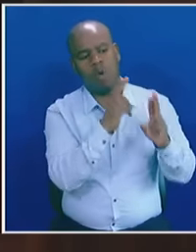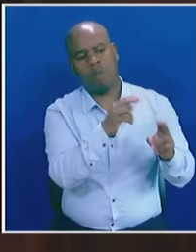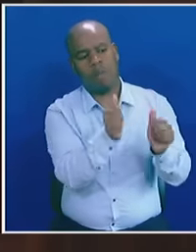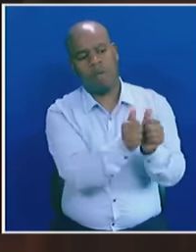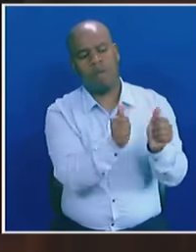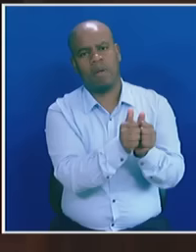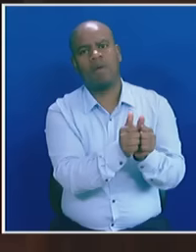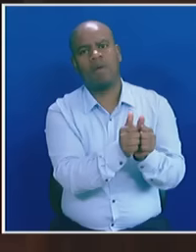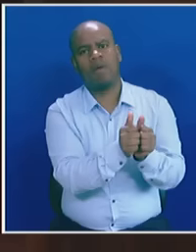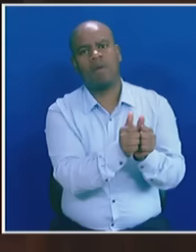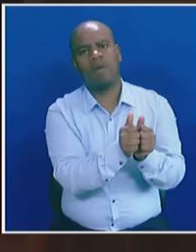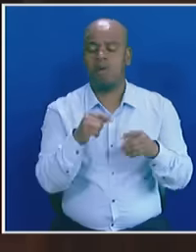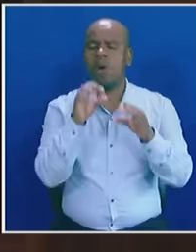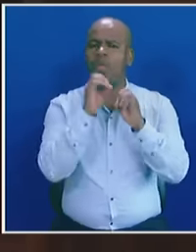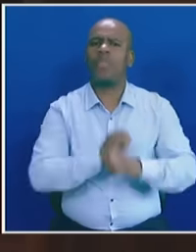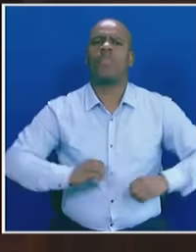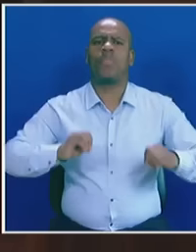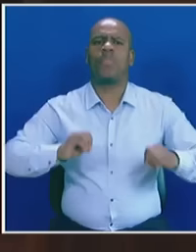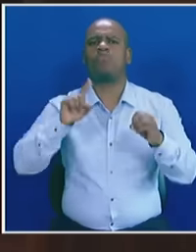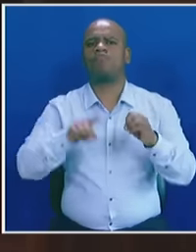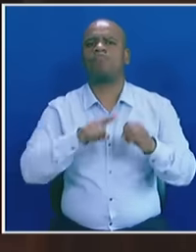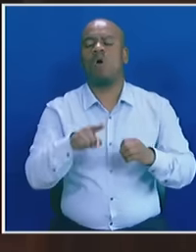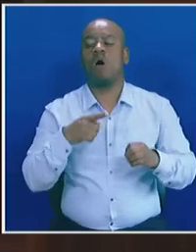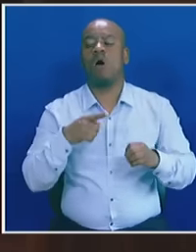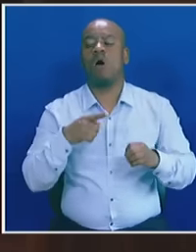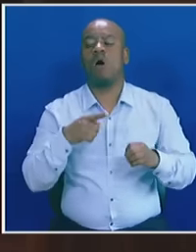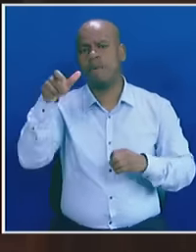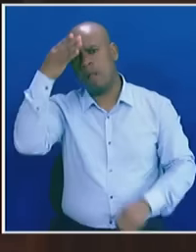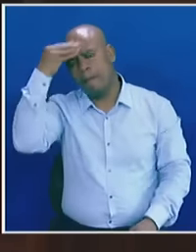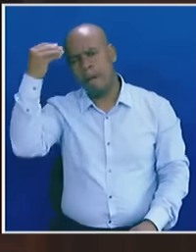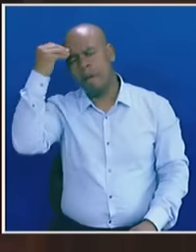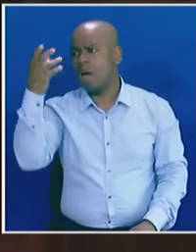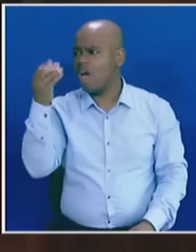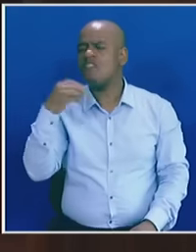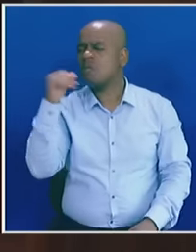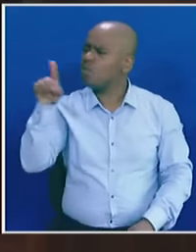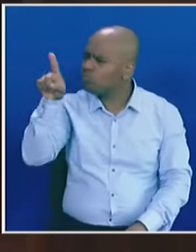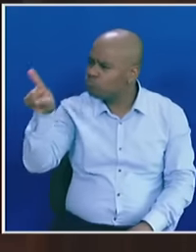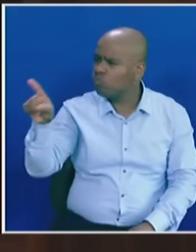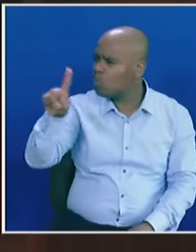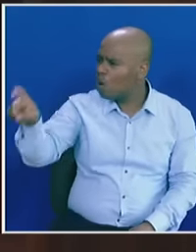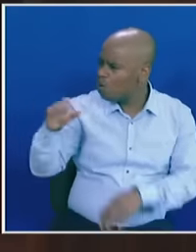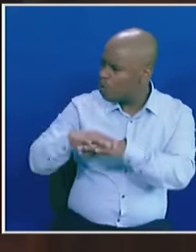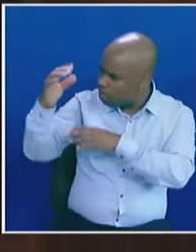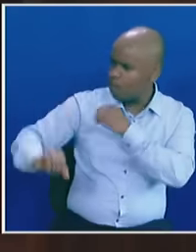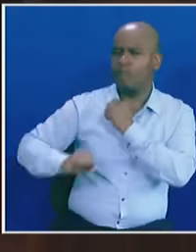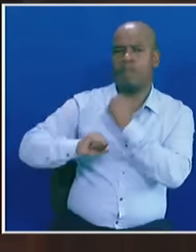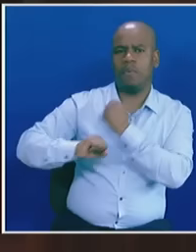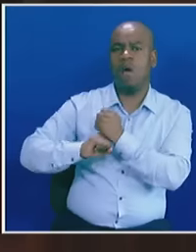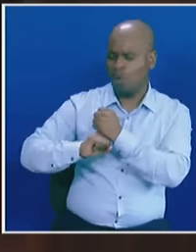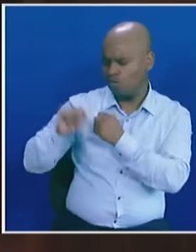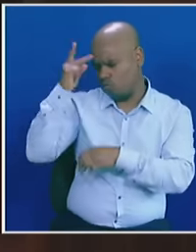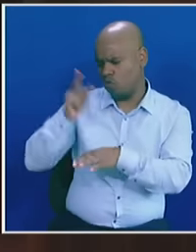nothing wrong in seeking assistance from those who have better experience than us in the profession of